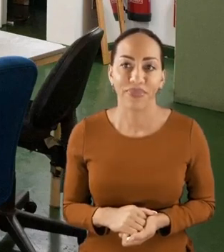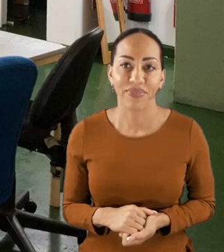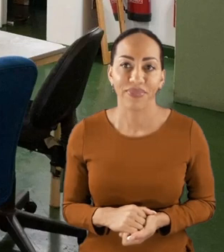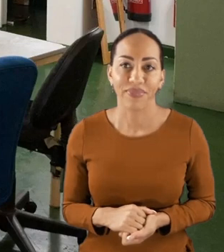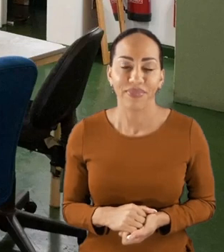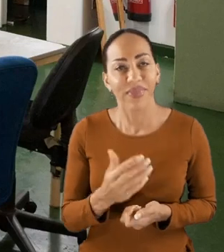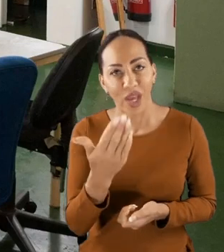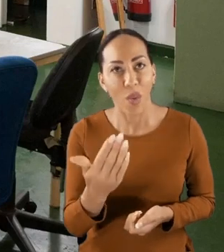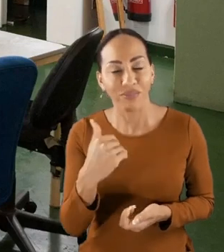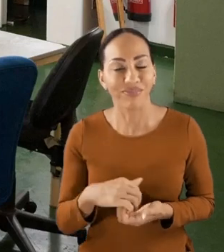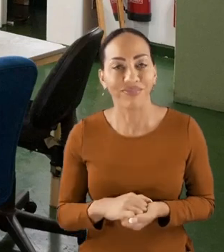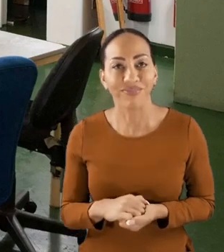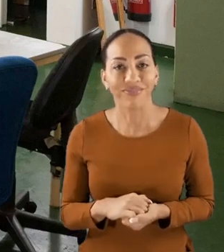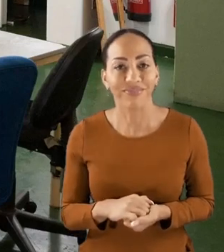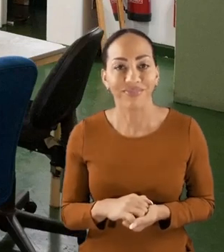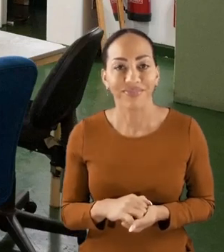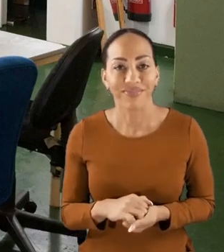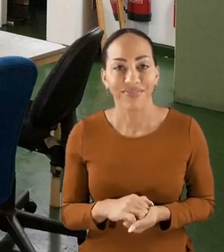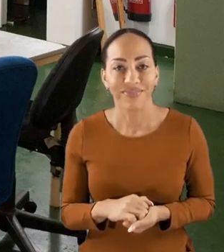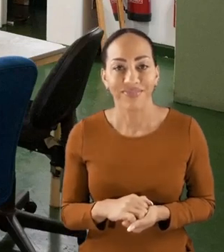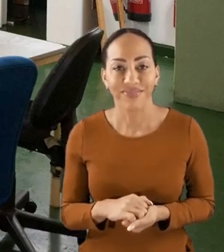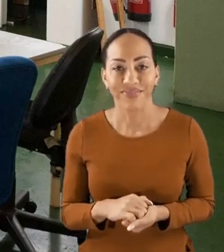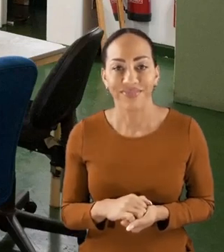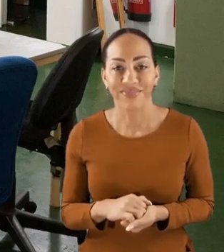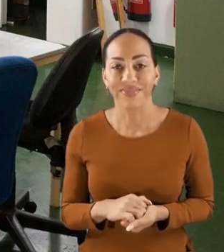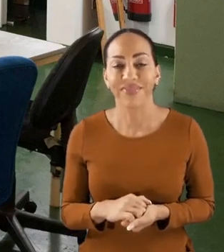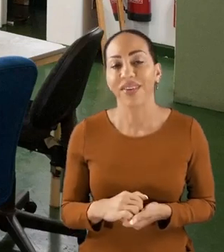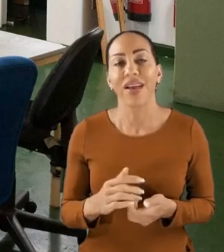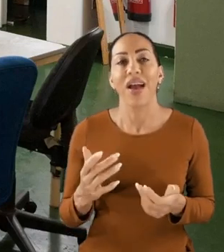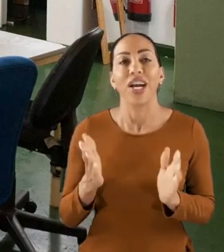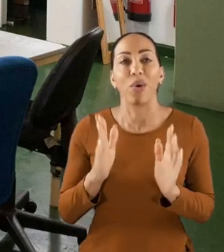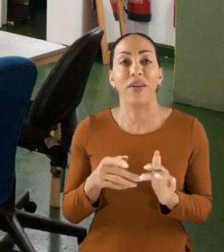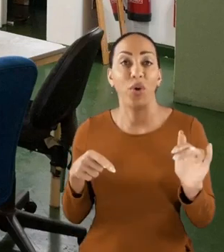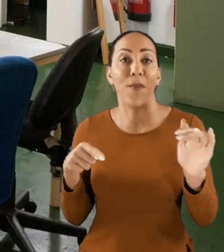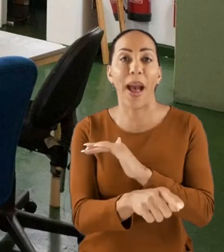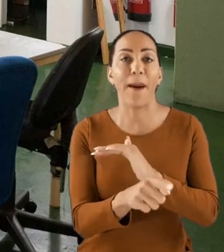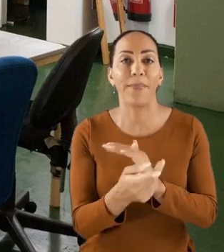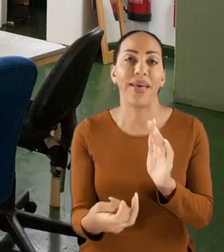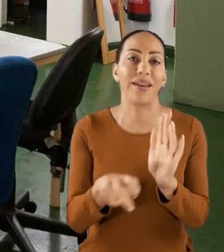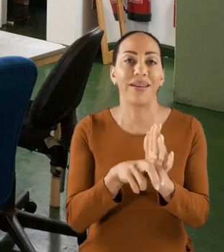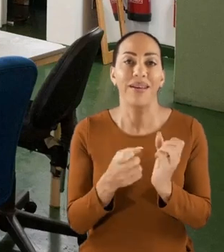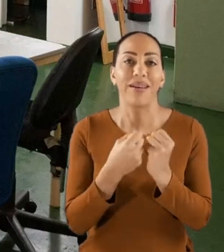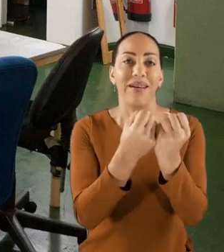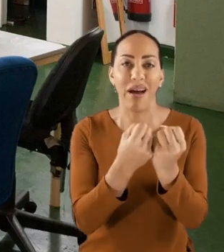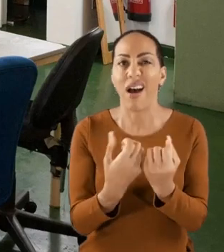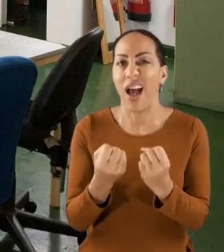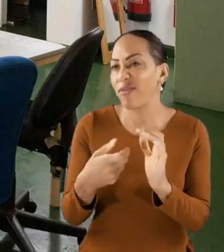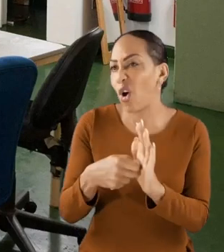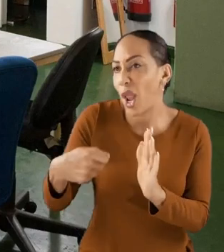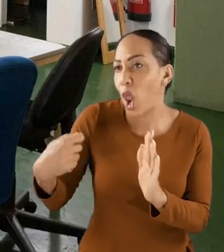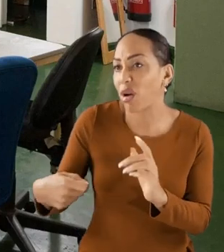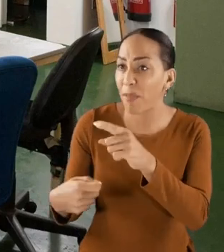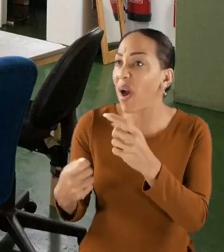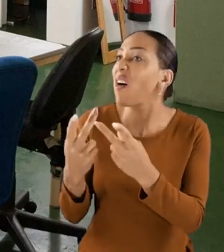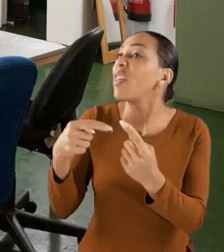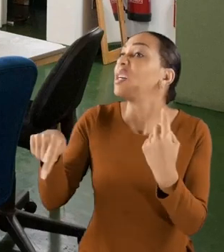I think we are running out of time, though. Go on. Help. It's because I'm now not having to leave this meeting and then drive, but okay. Okay, cool. Yeah, I can stay a